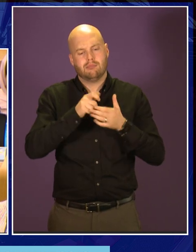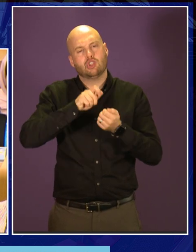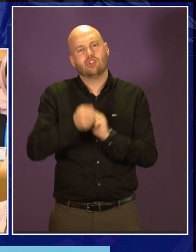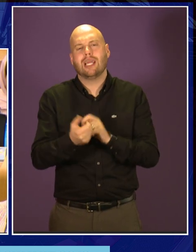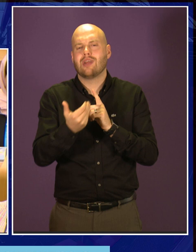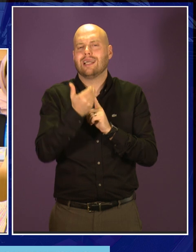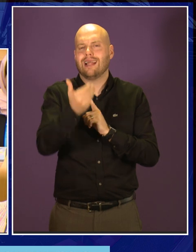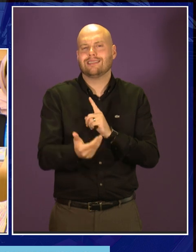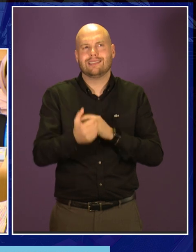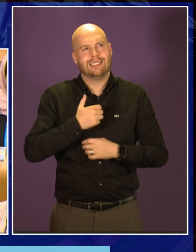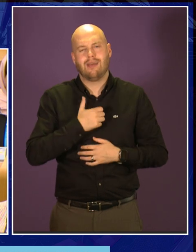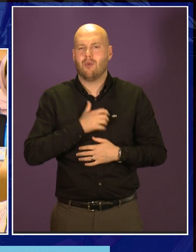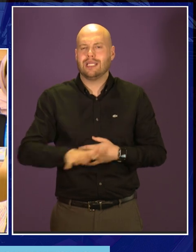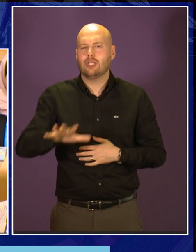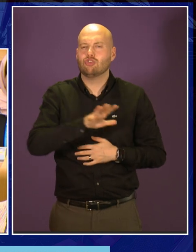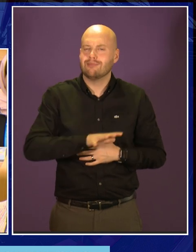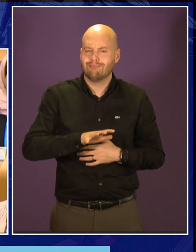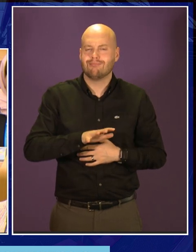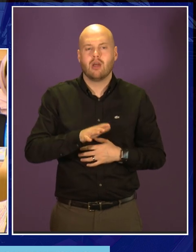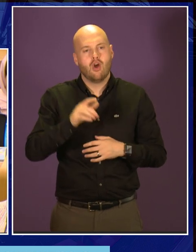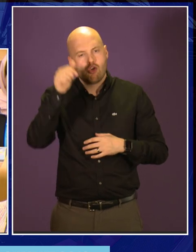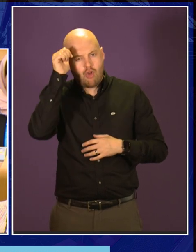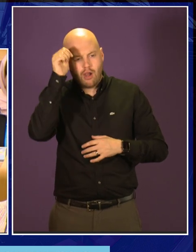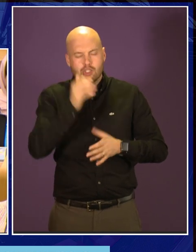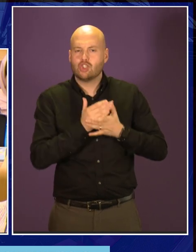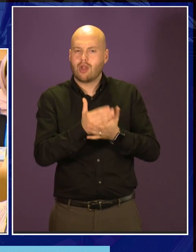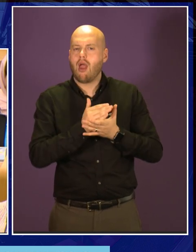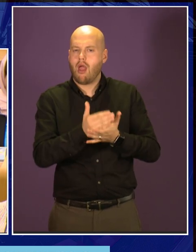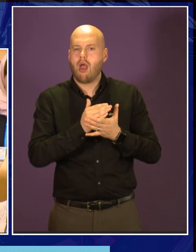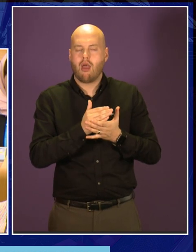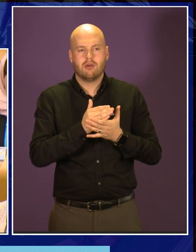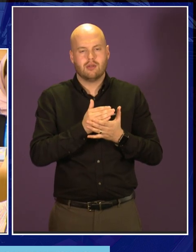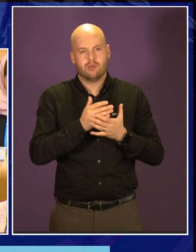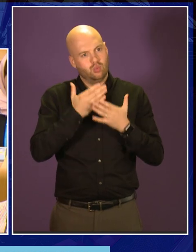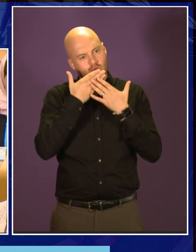sharing of traditional folk forms and dissemination of intangible